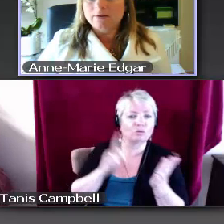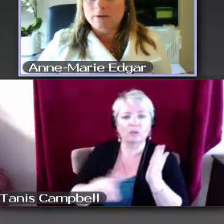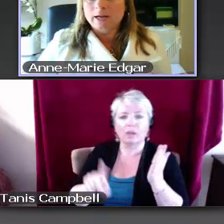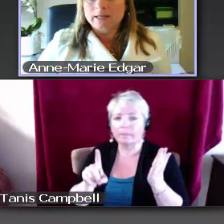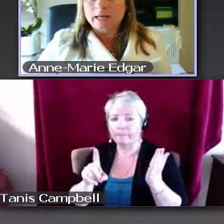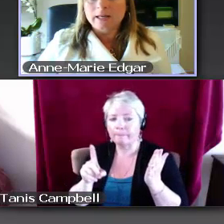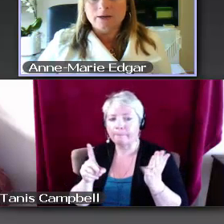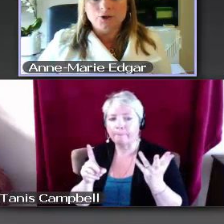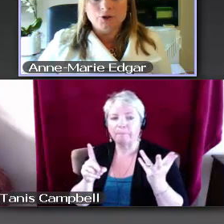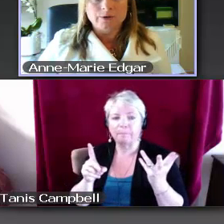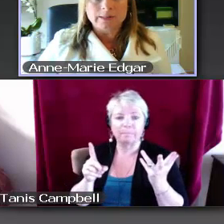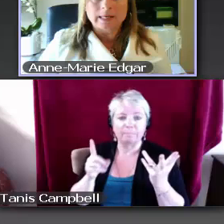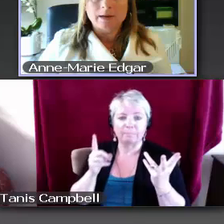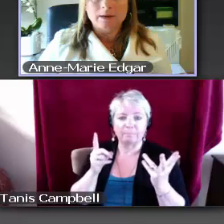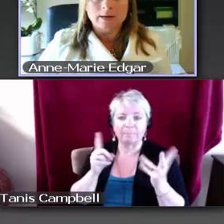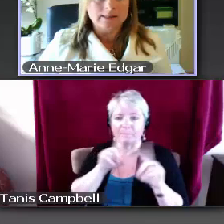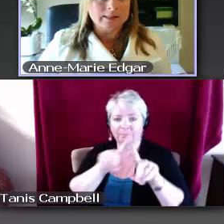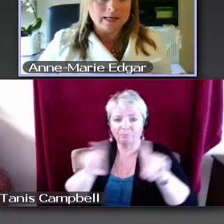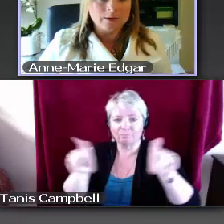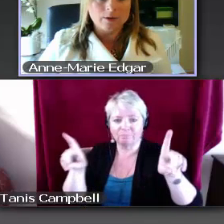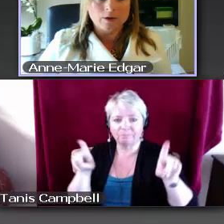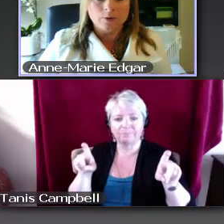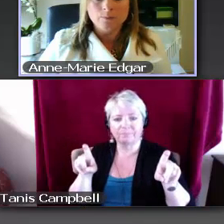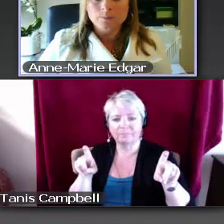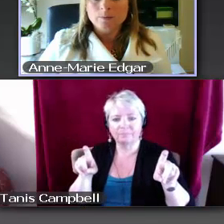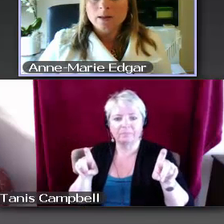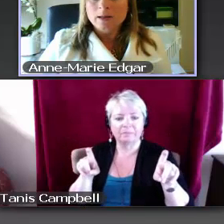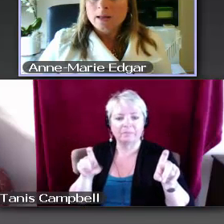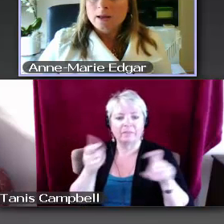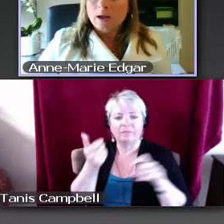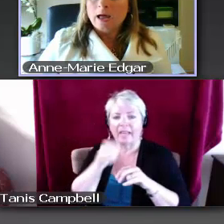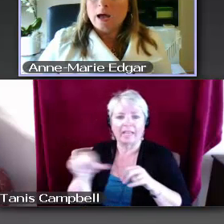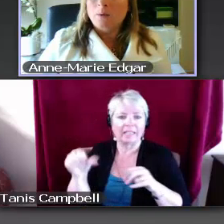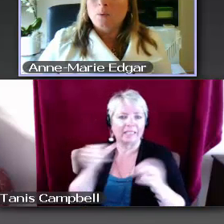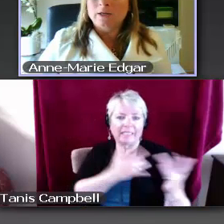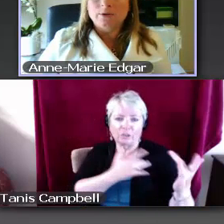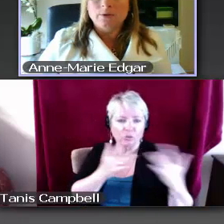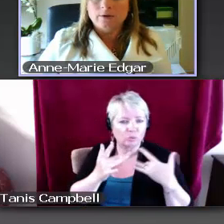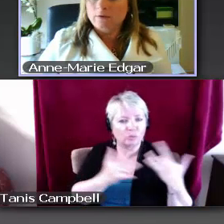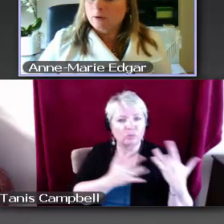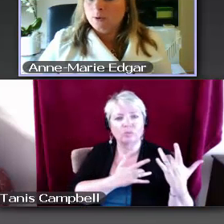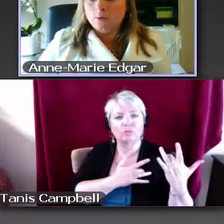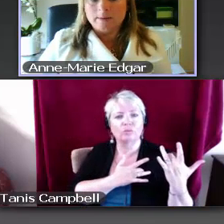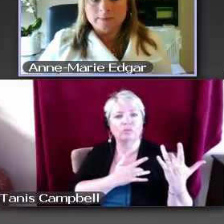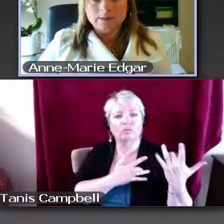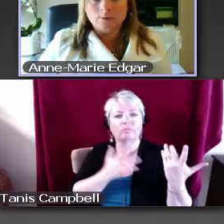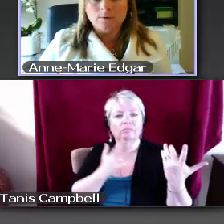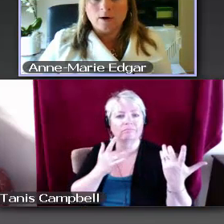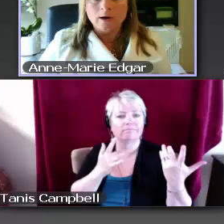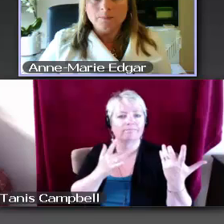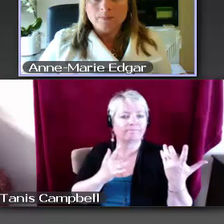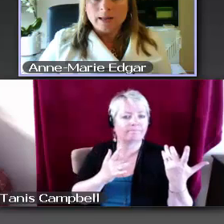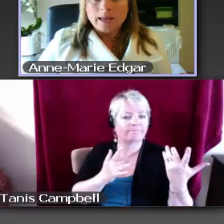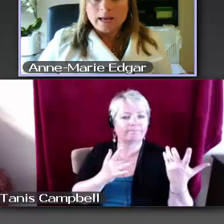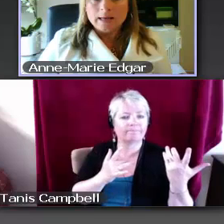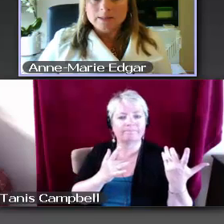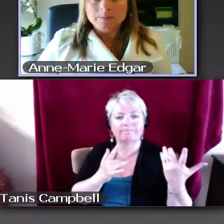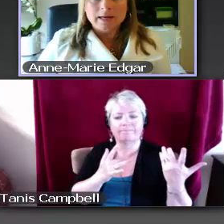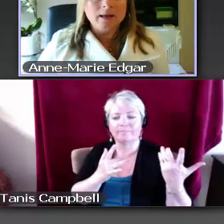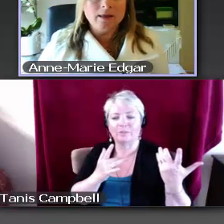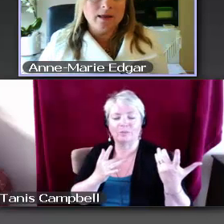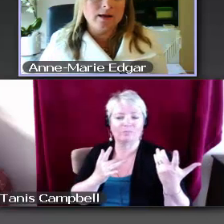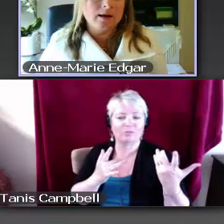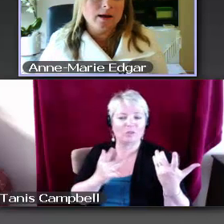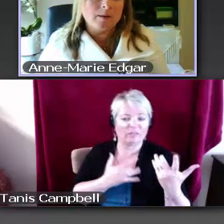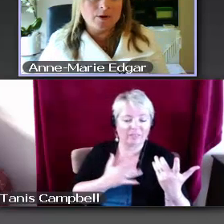we've identified any issues that might resonate with you. What do you think of our programs so far? Has